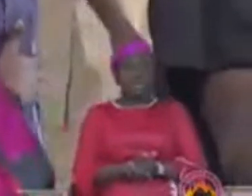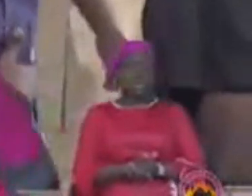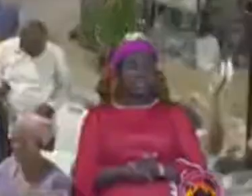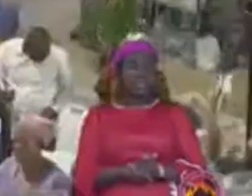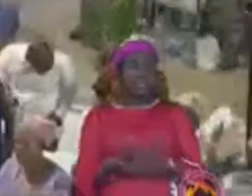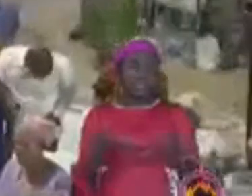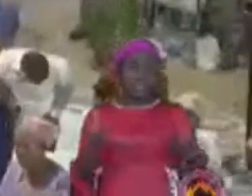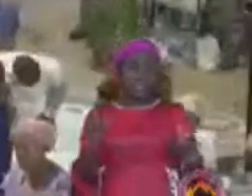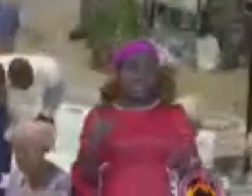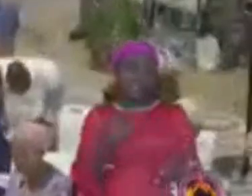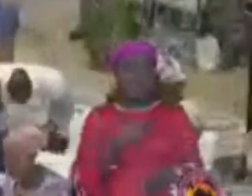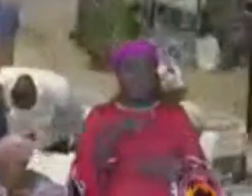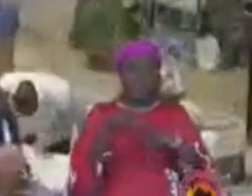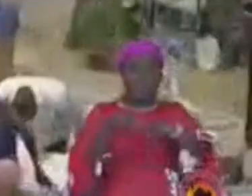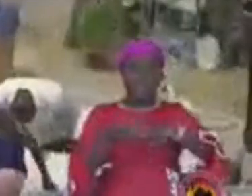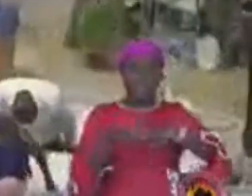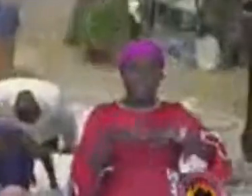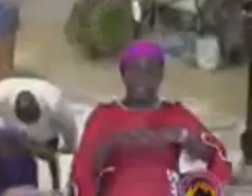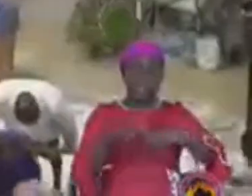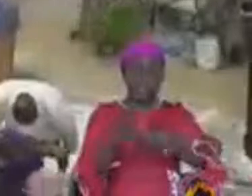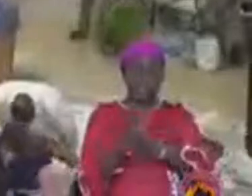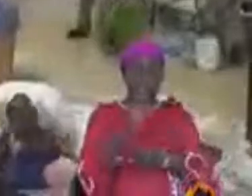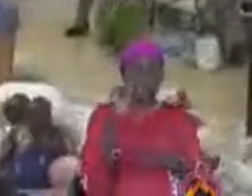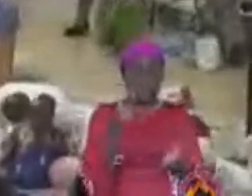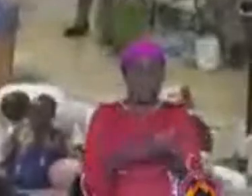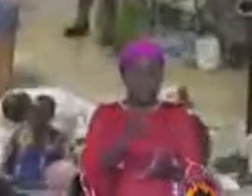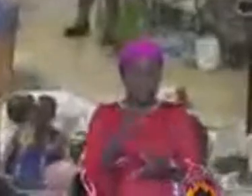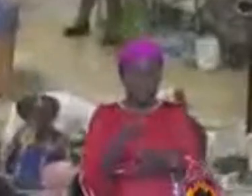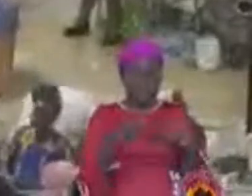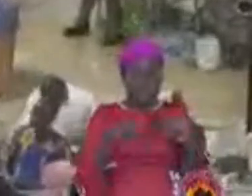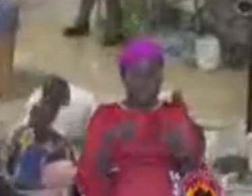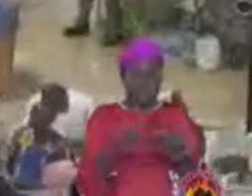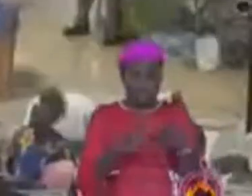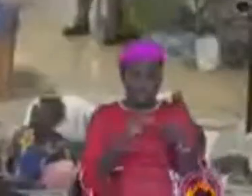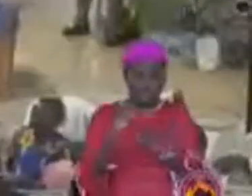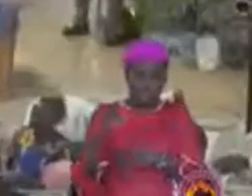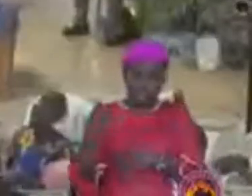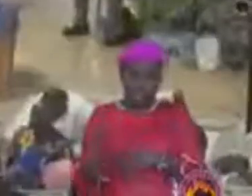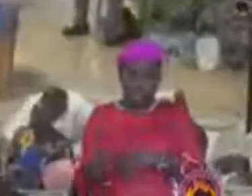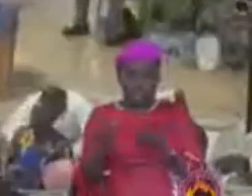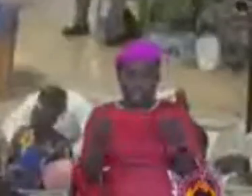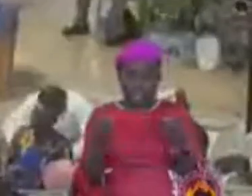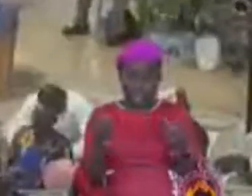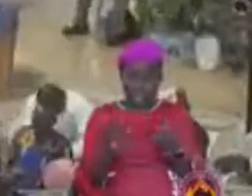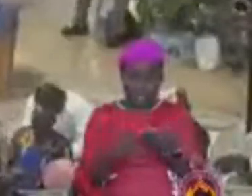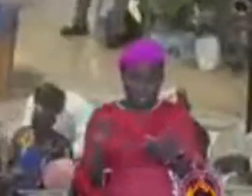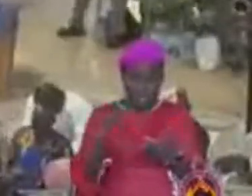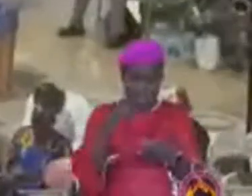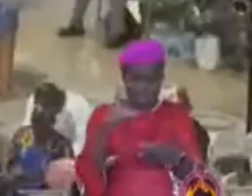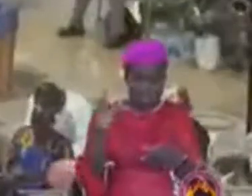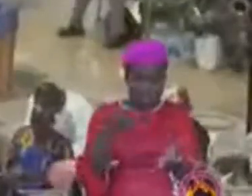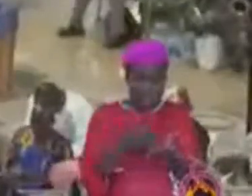Have your seat, beloved. Make sure you go to pour this sand back where you took